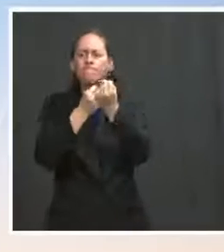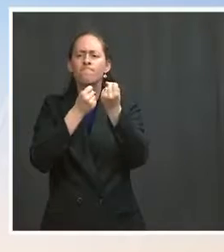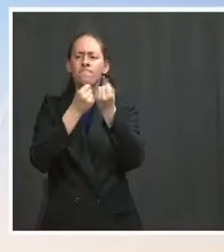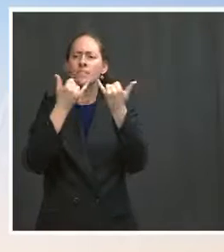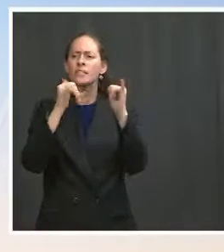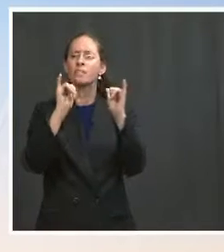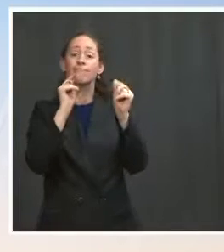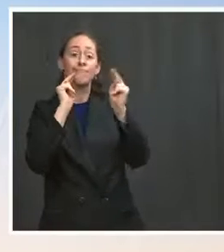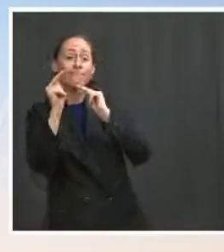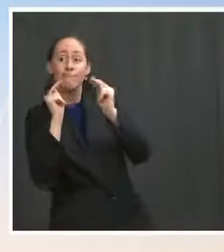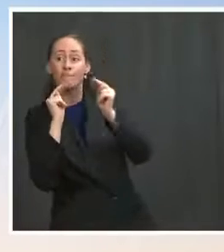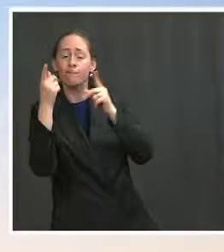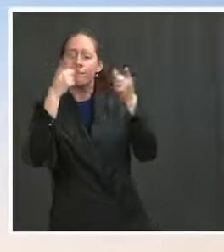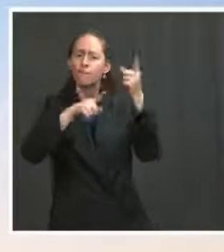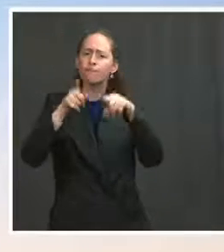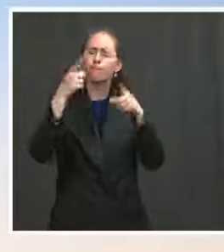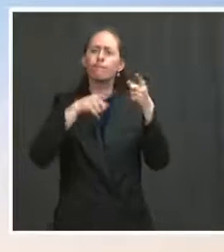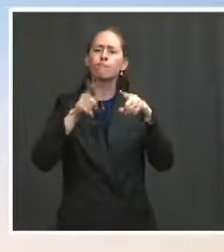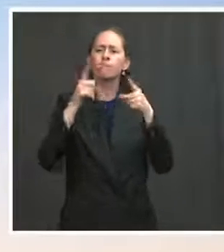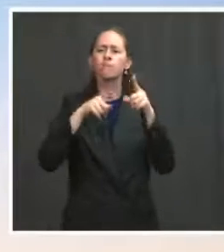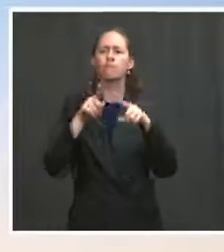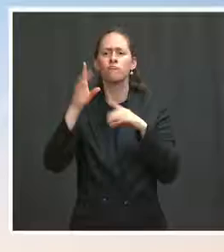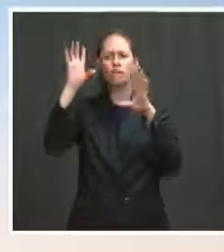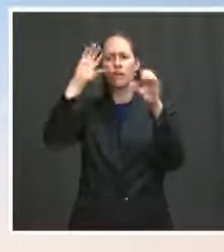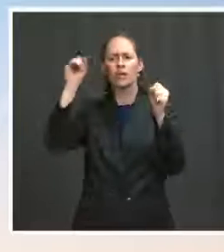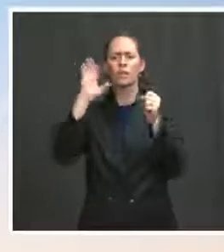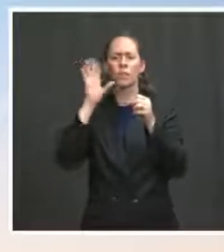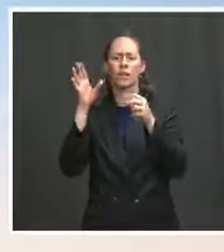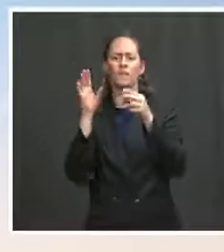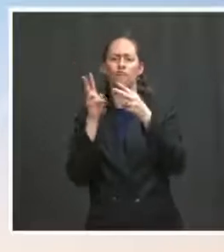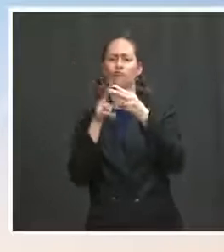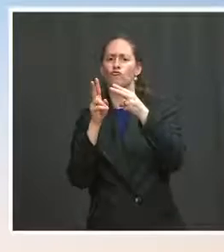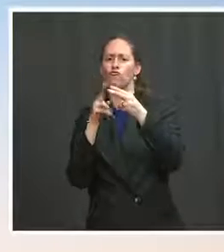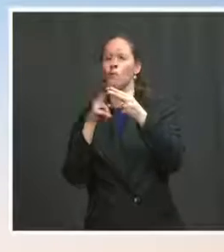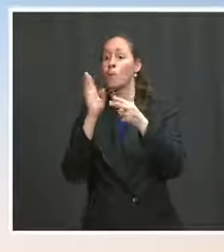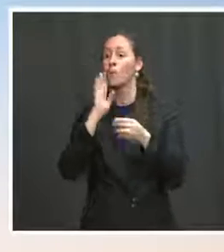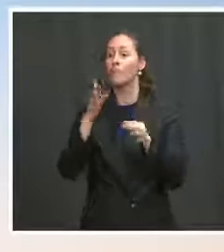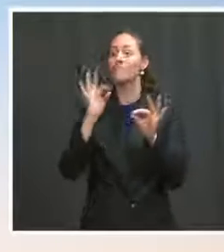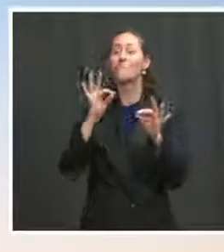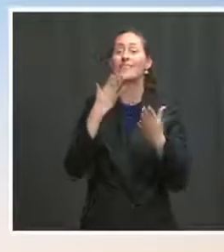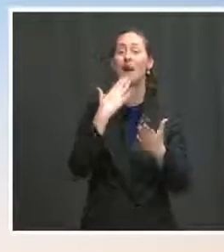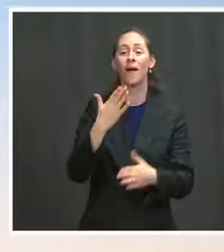That will be part of the president's message today when he meets with the leaders. Thanks, everyone, so much. Happy Friday.